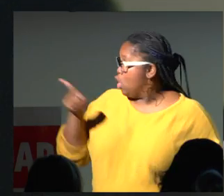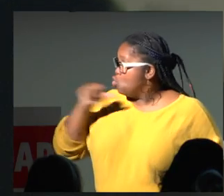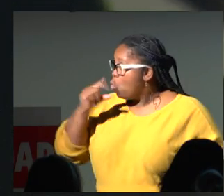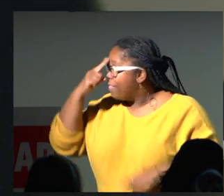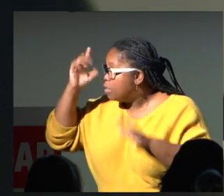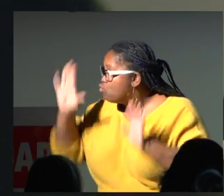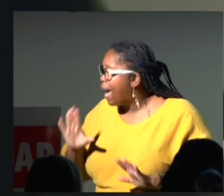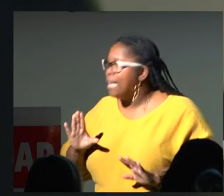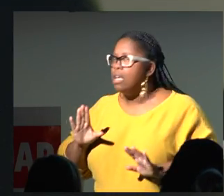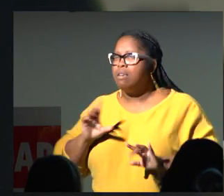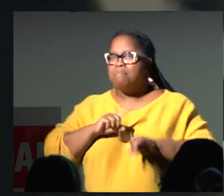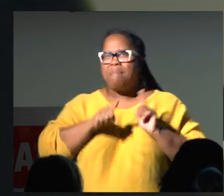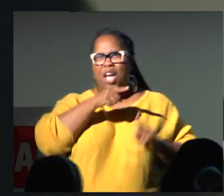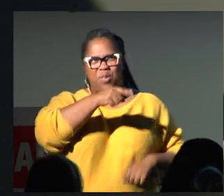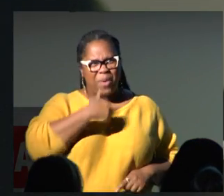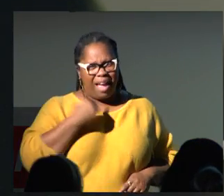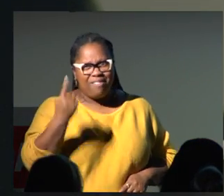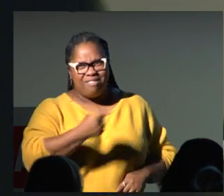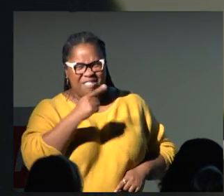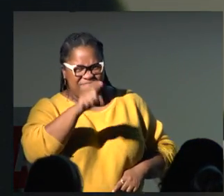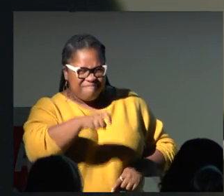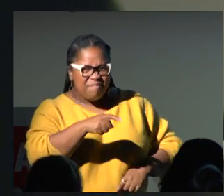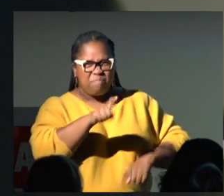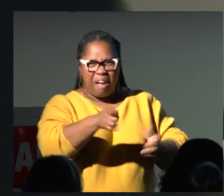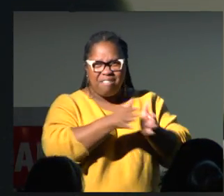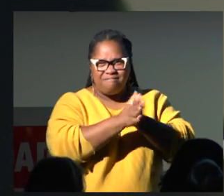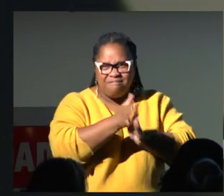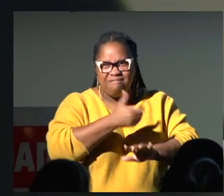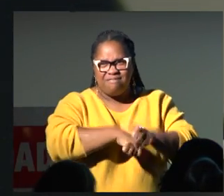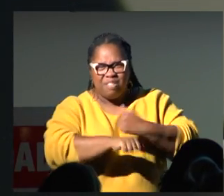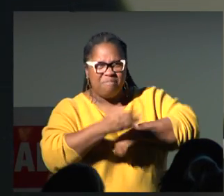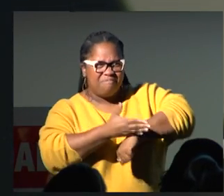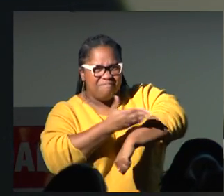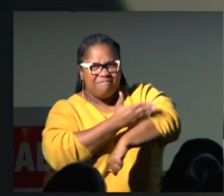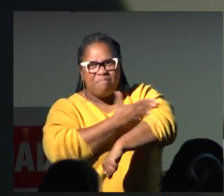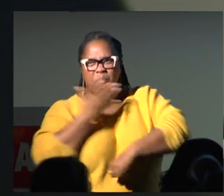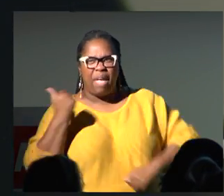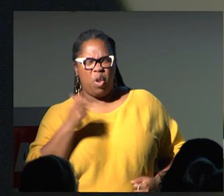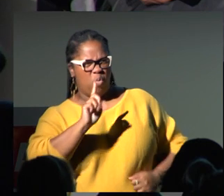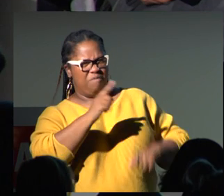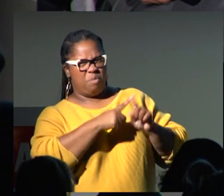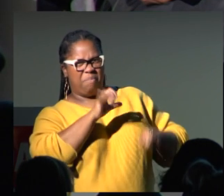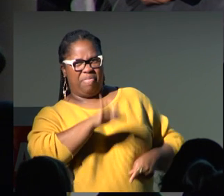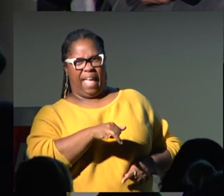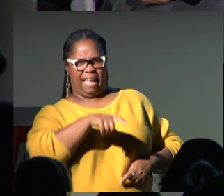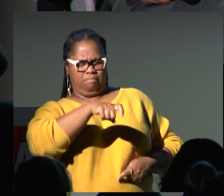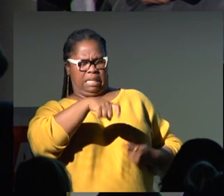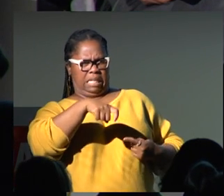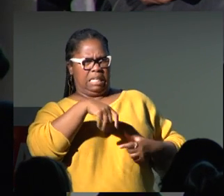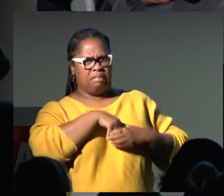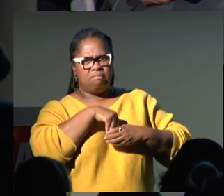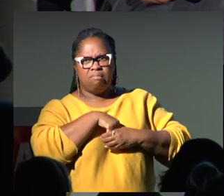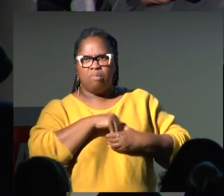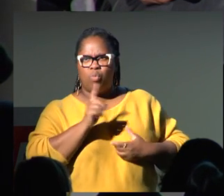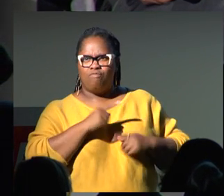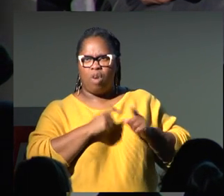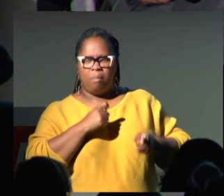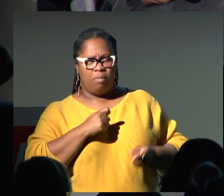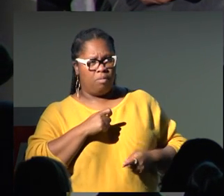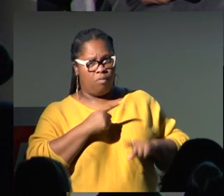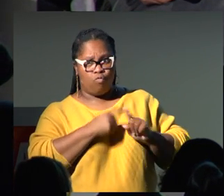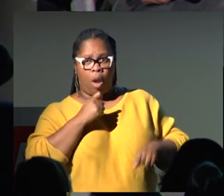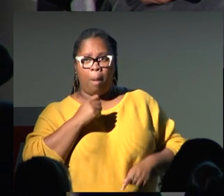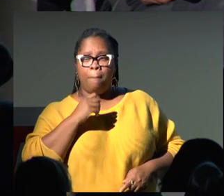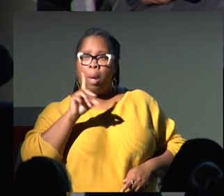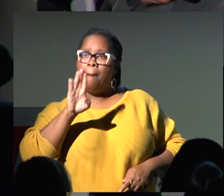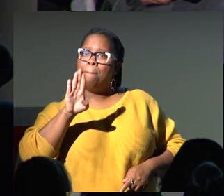this constant need to push and be better. Mm-hmm. Where do you think that comes from? Do you think it's from your boarding school? Do you think